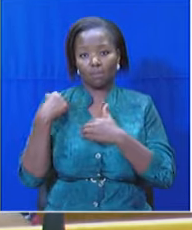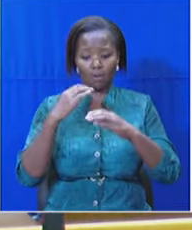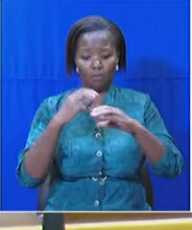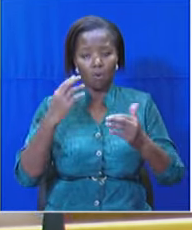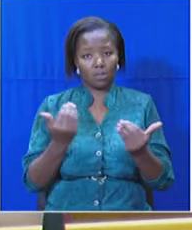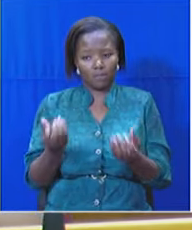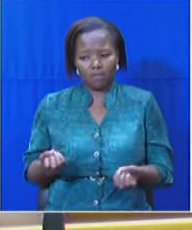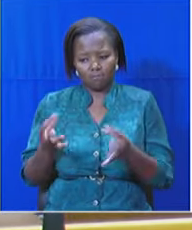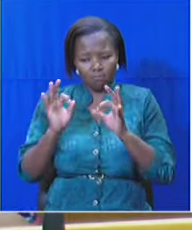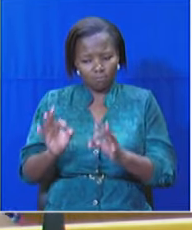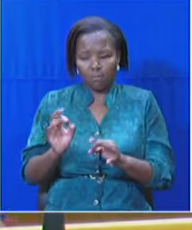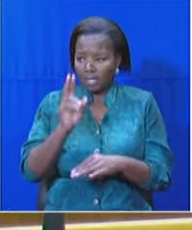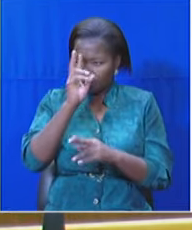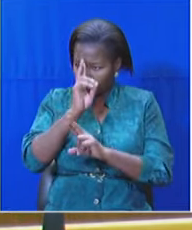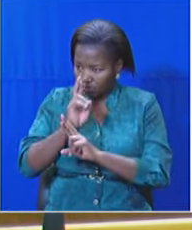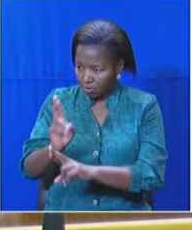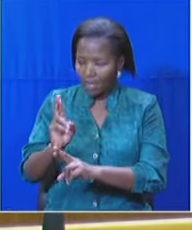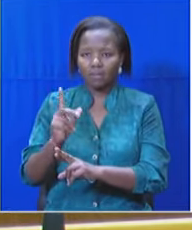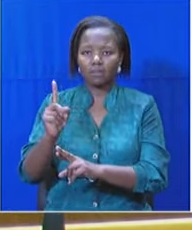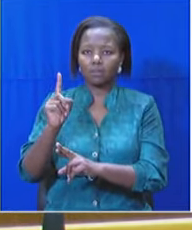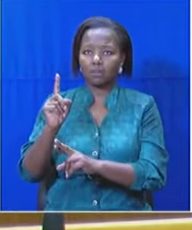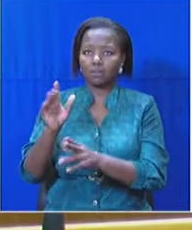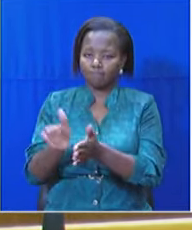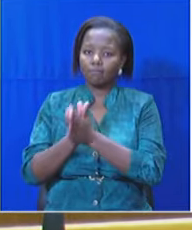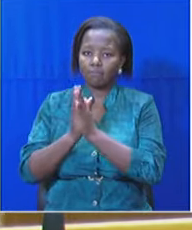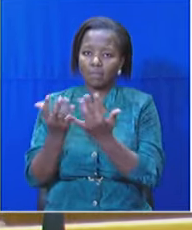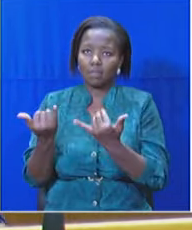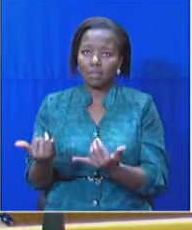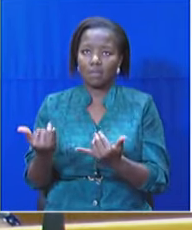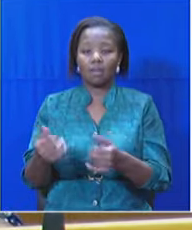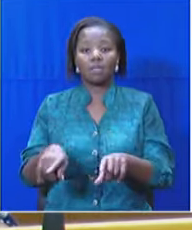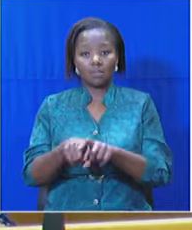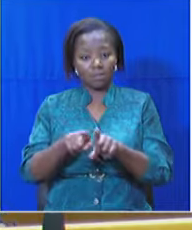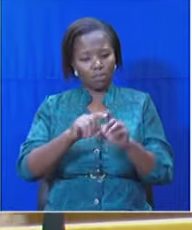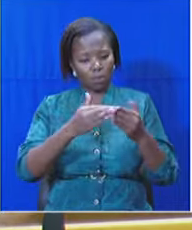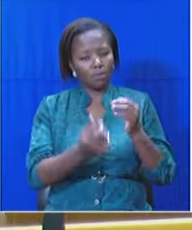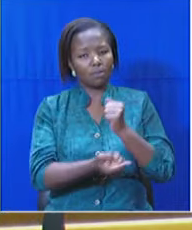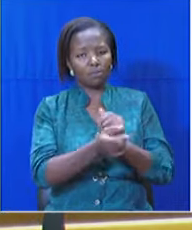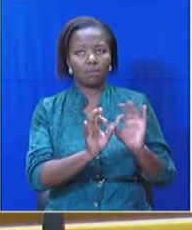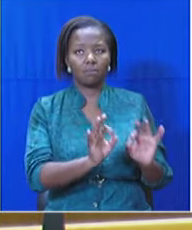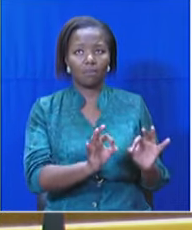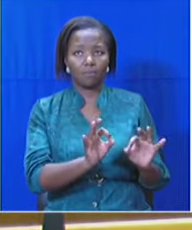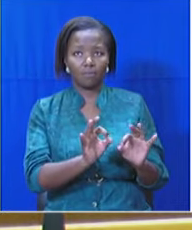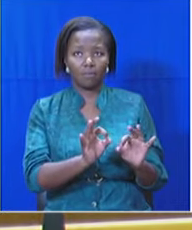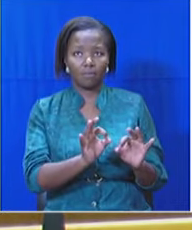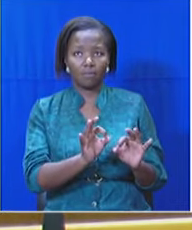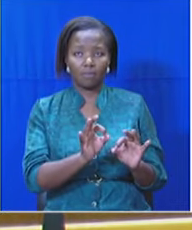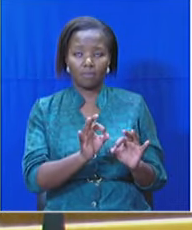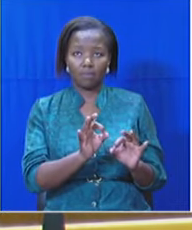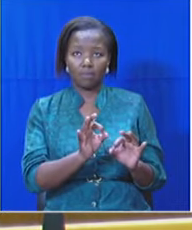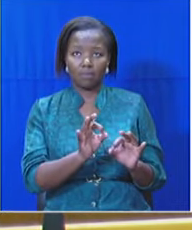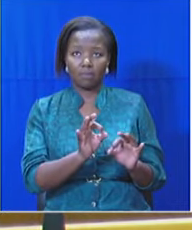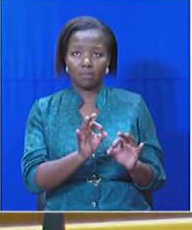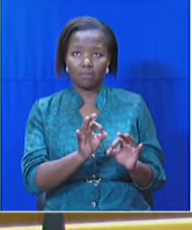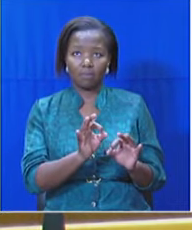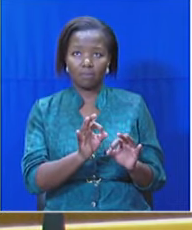the rural people with humility and dignity. We expect the same from the communities. Kuzoshunga uthuli